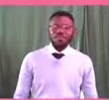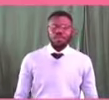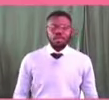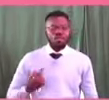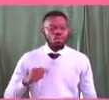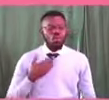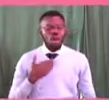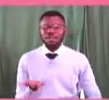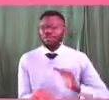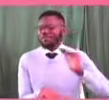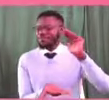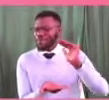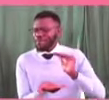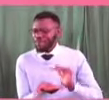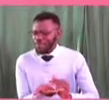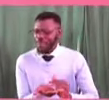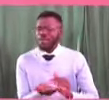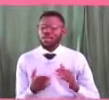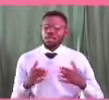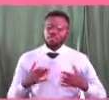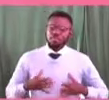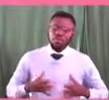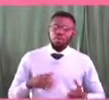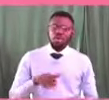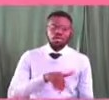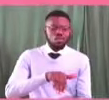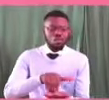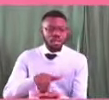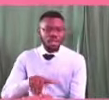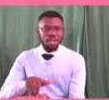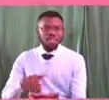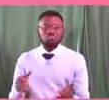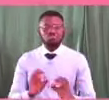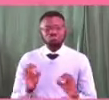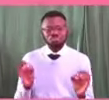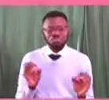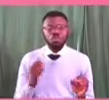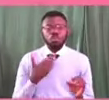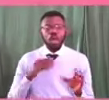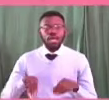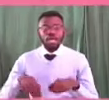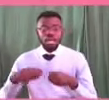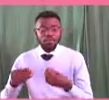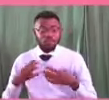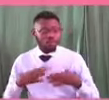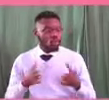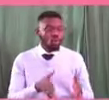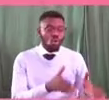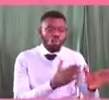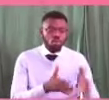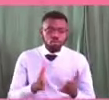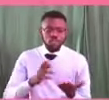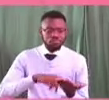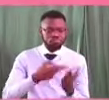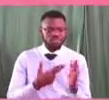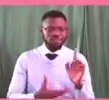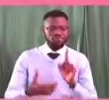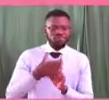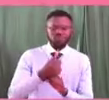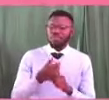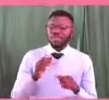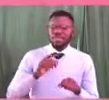reduce vulnerability to people and give them a chance to access resources when times are